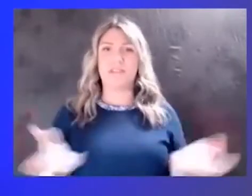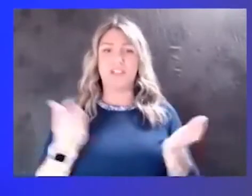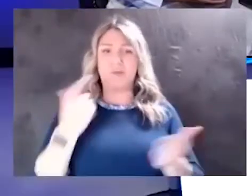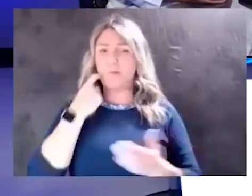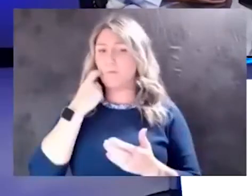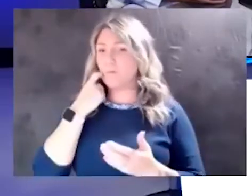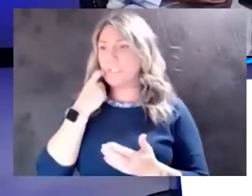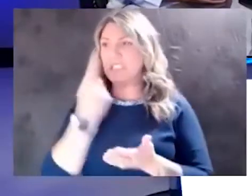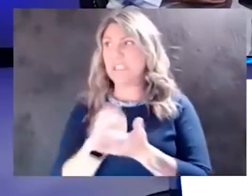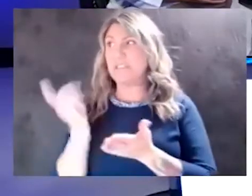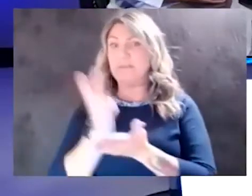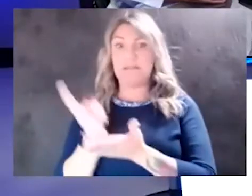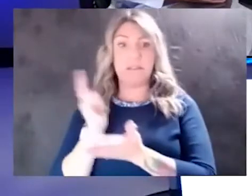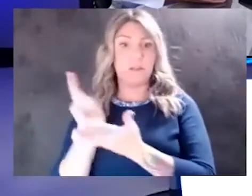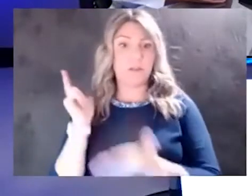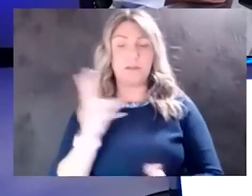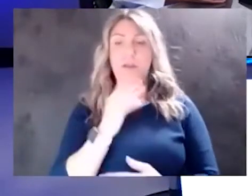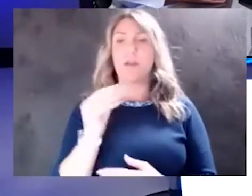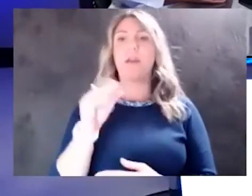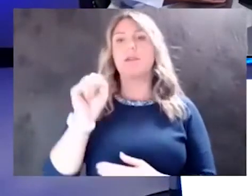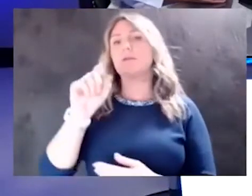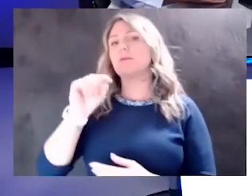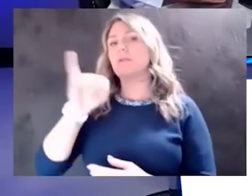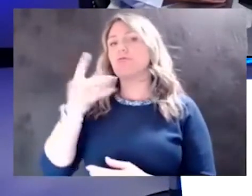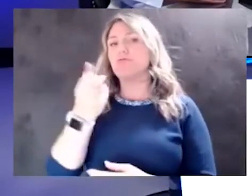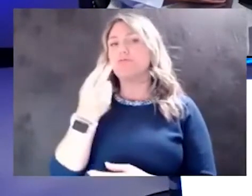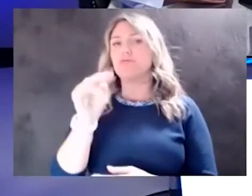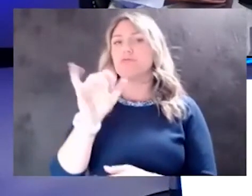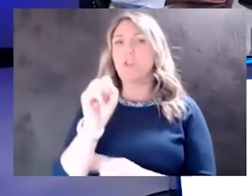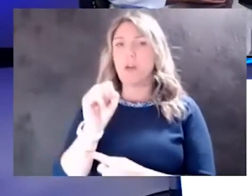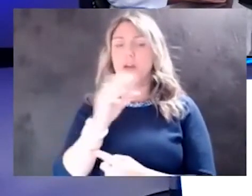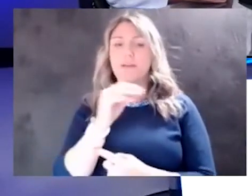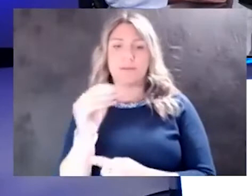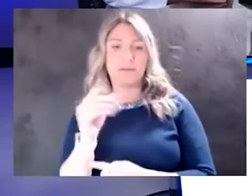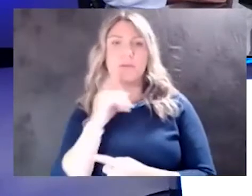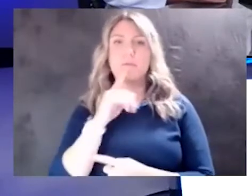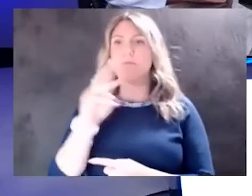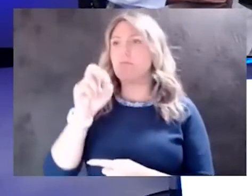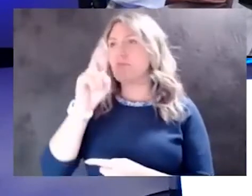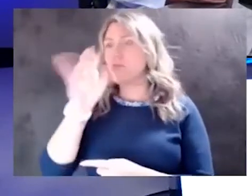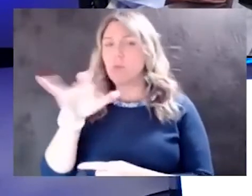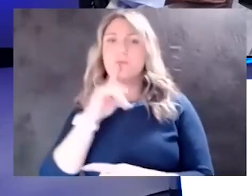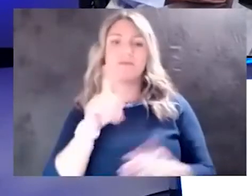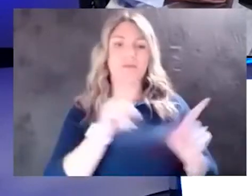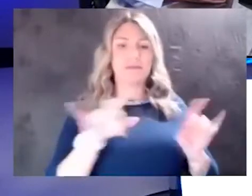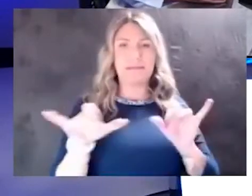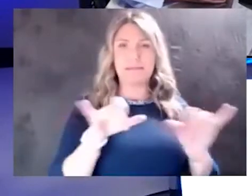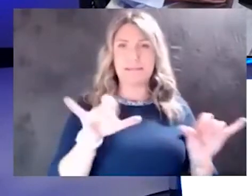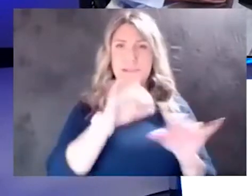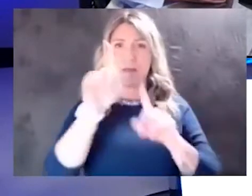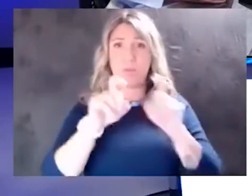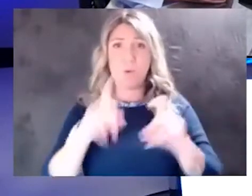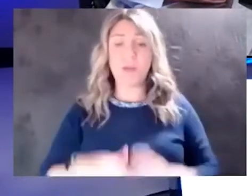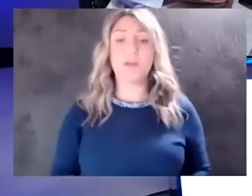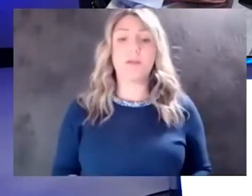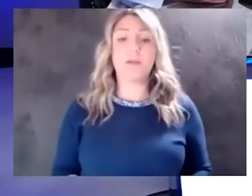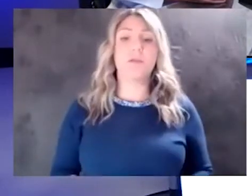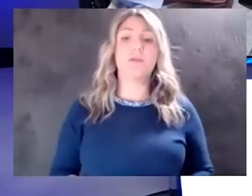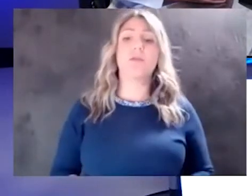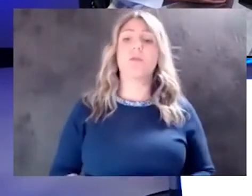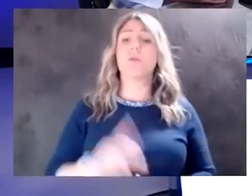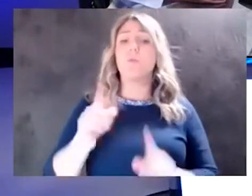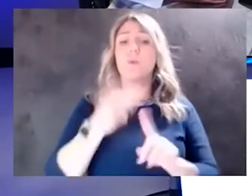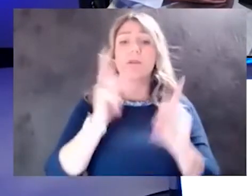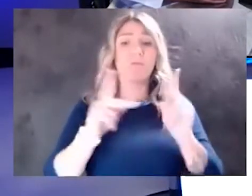Yeah, St. John's and Mercy or Cox are both being hit by the same sort of question. And I think when people don't mask and they're